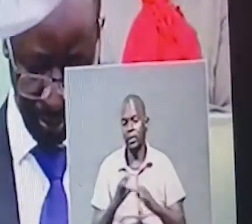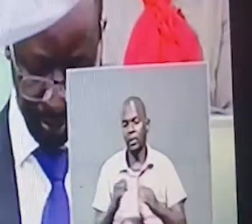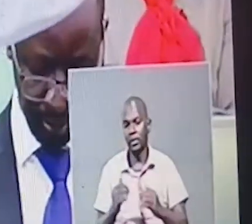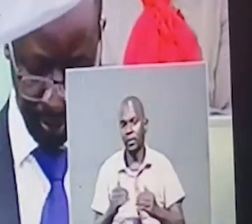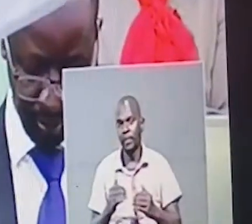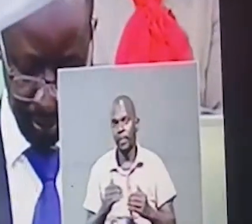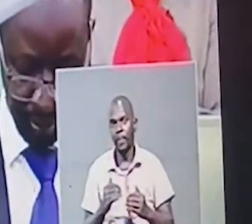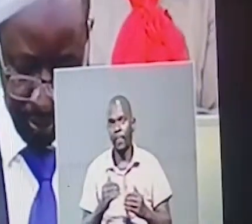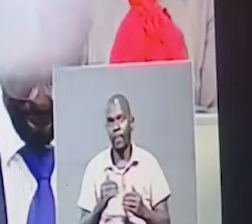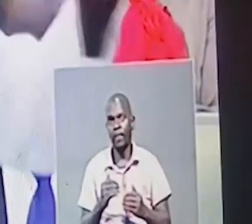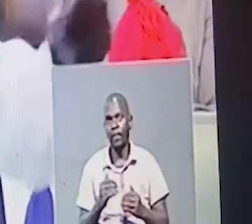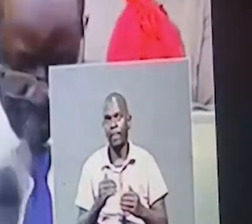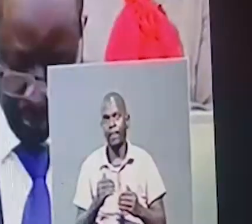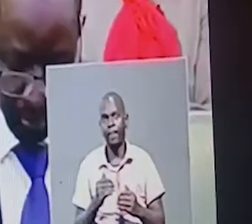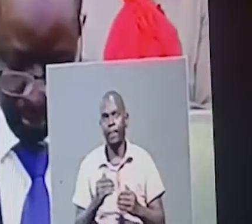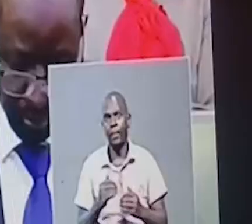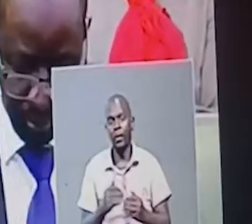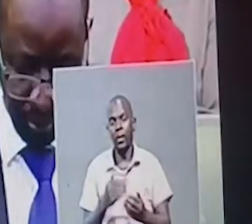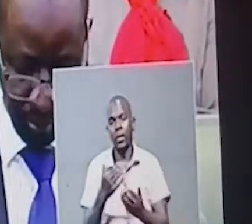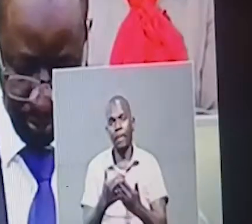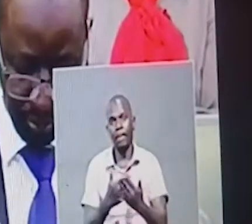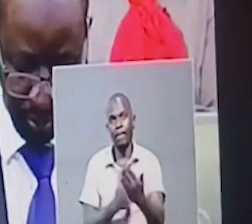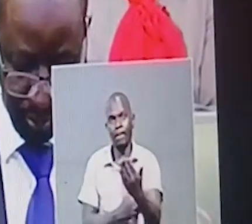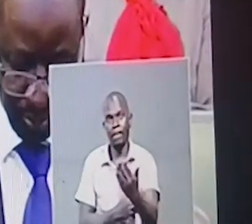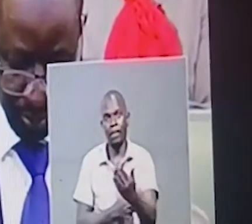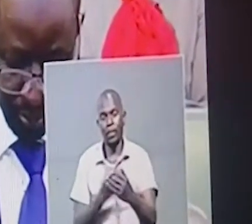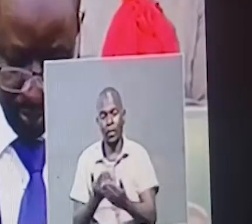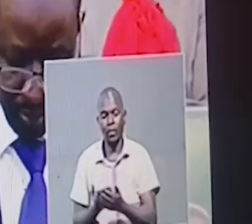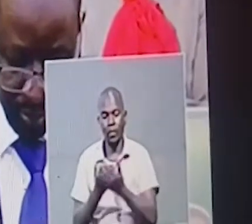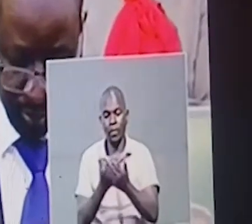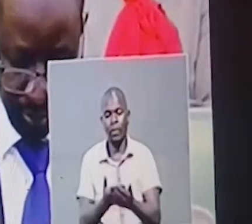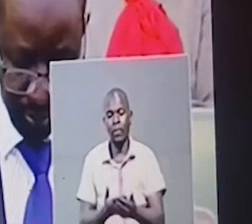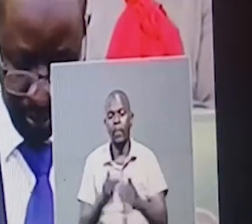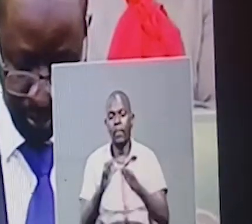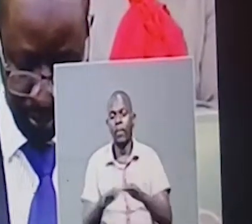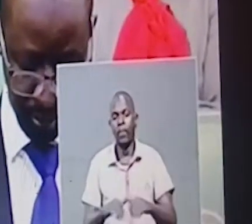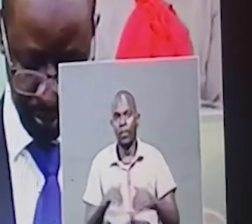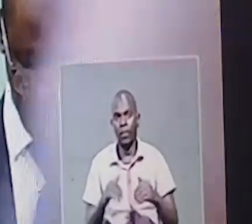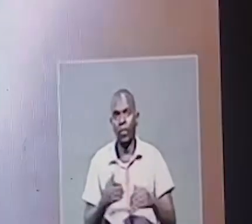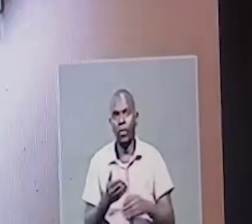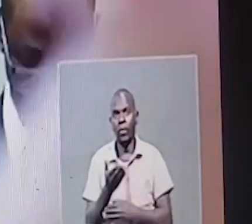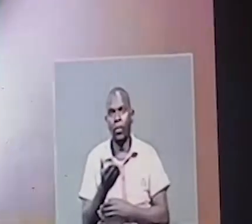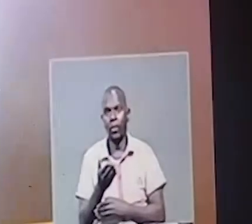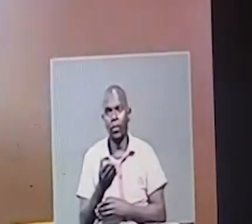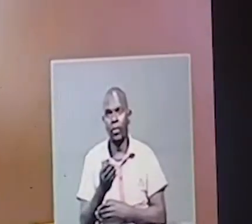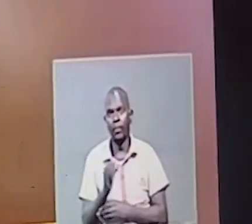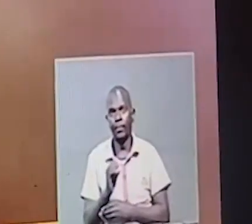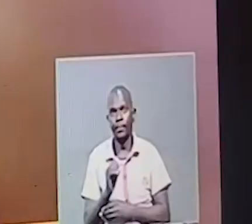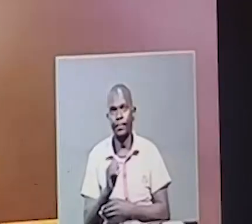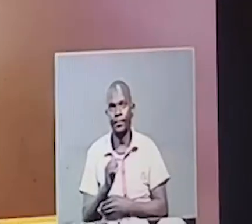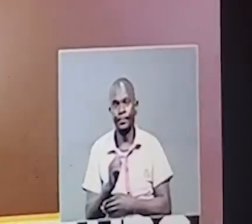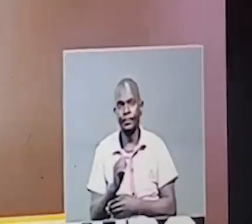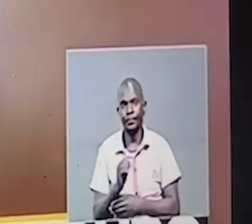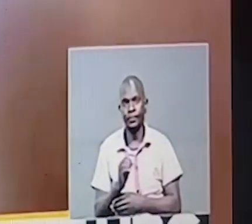an annual report brought to this House by Parliament. That is not